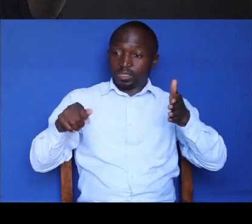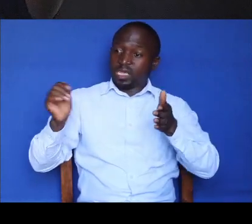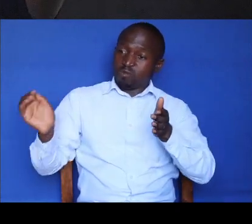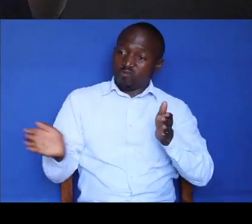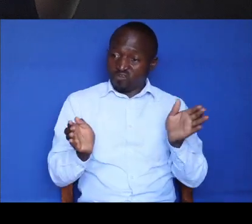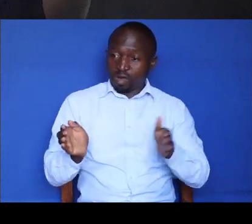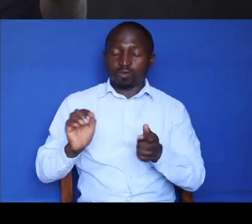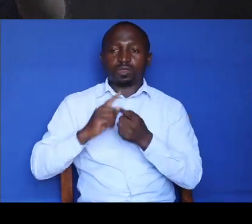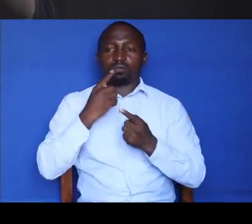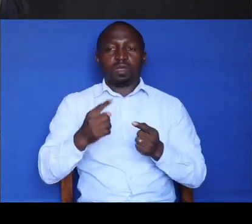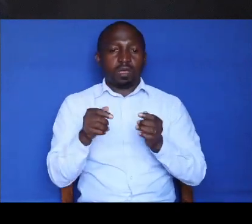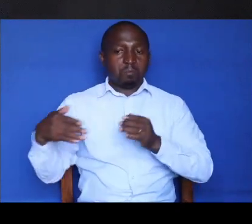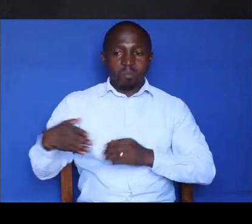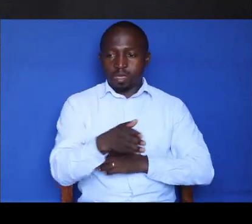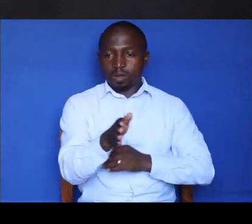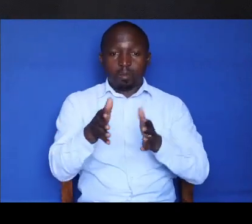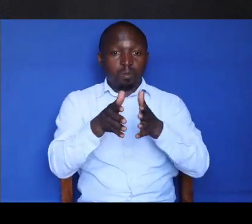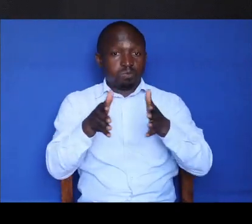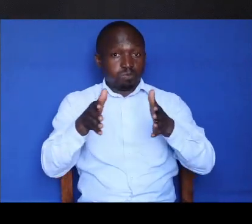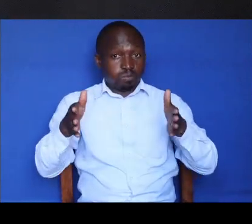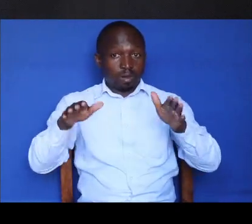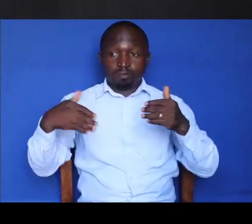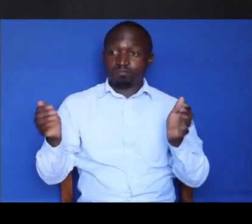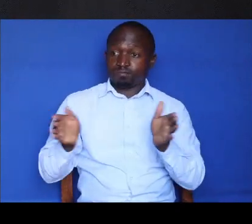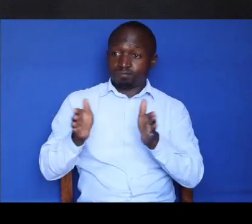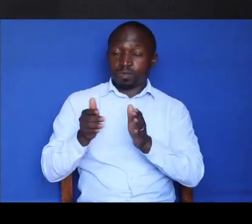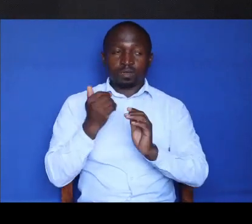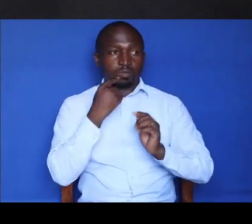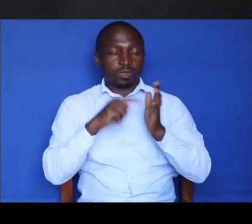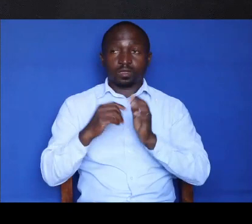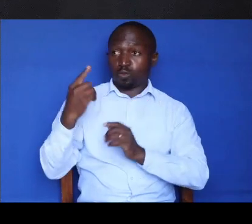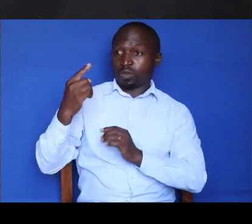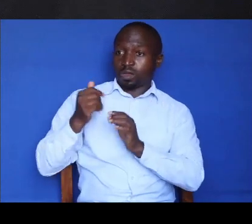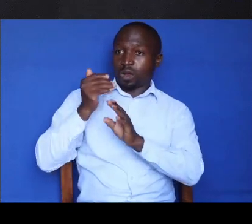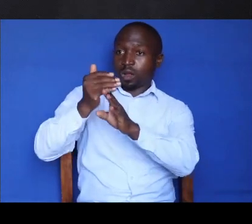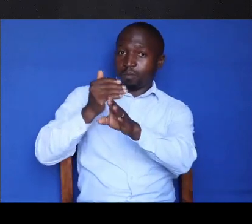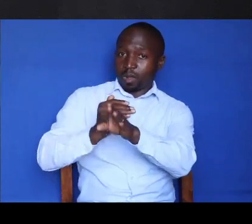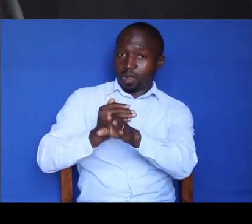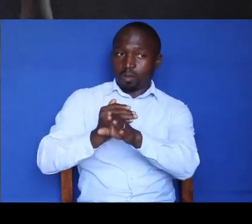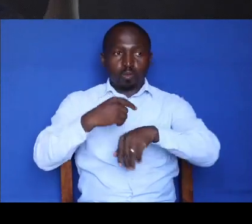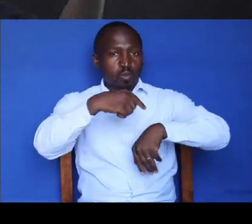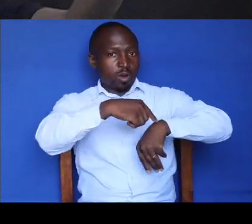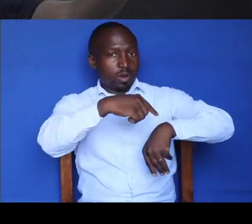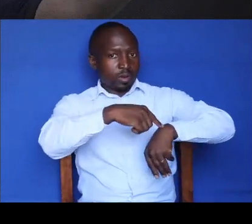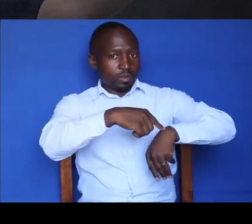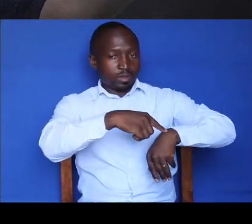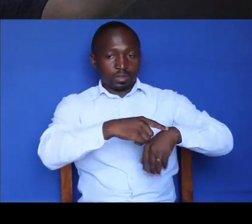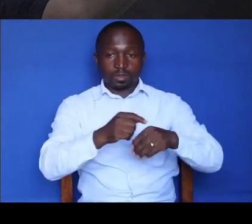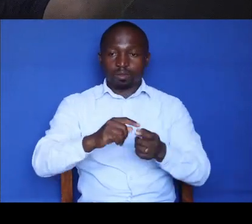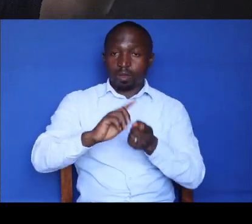incised meanders. So this is before, during river rejuvenation. This is after